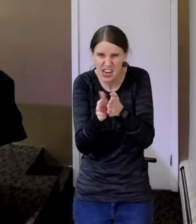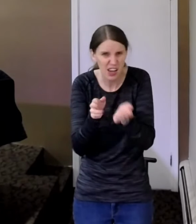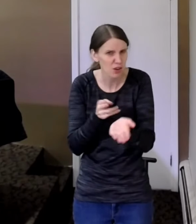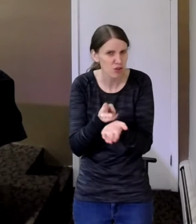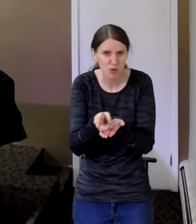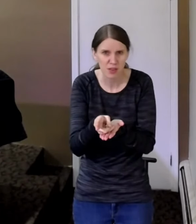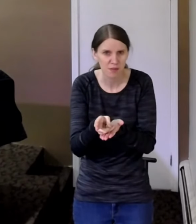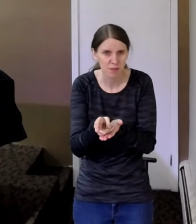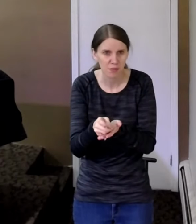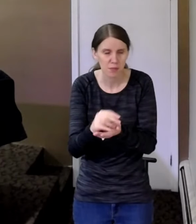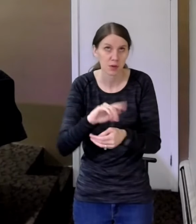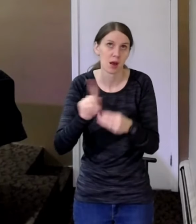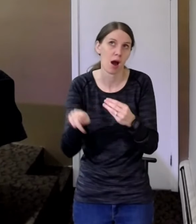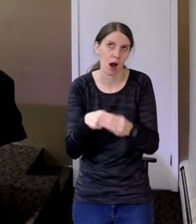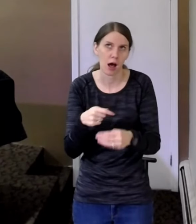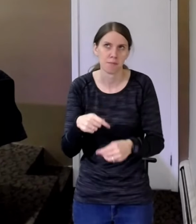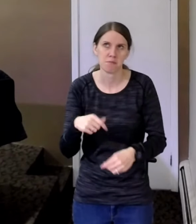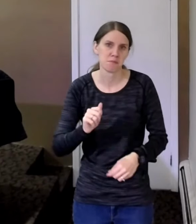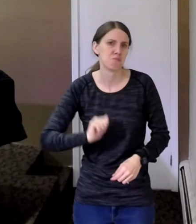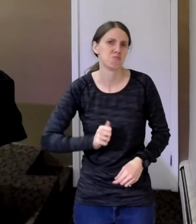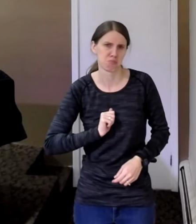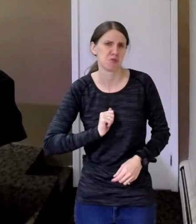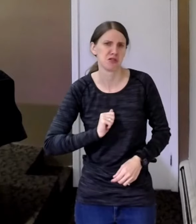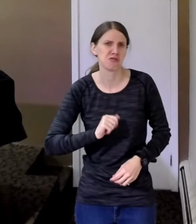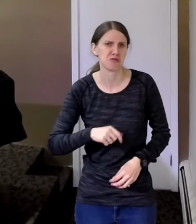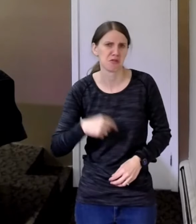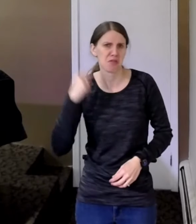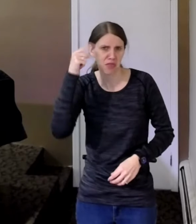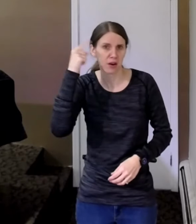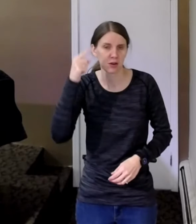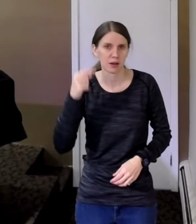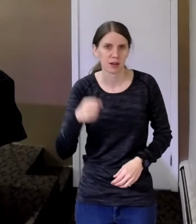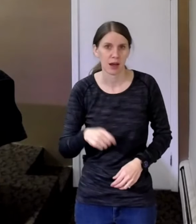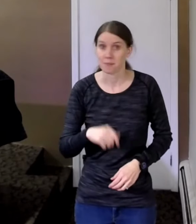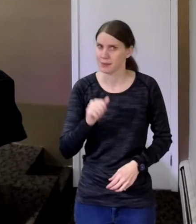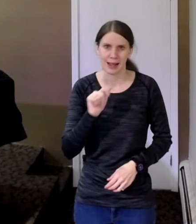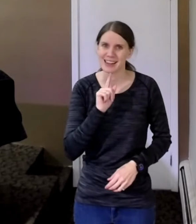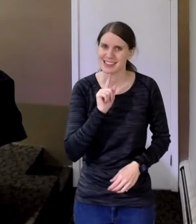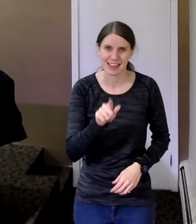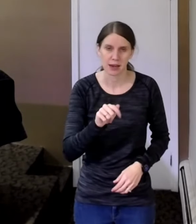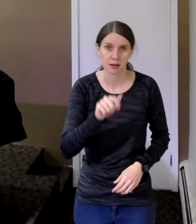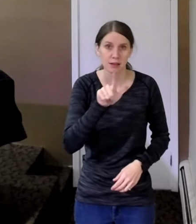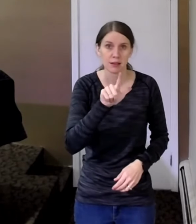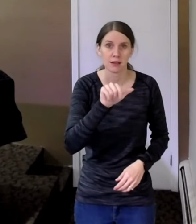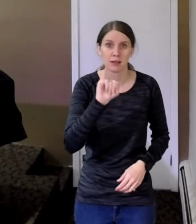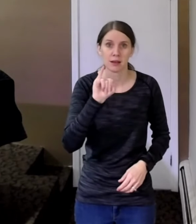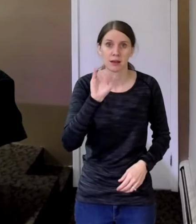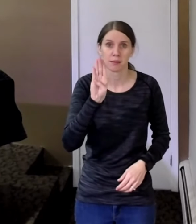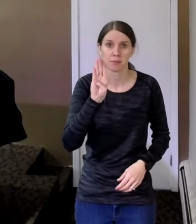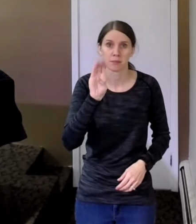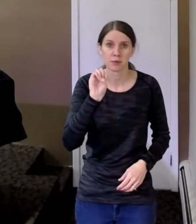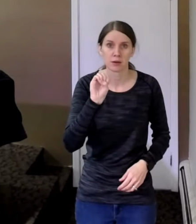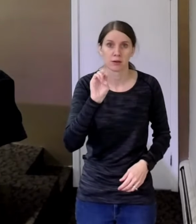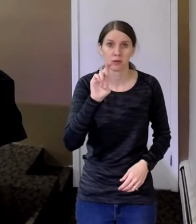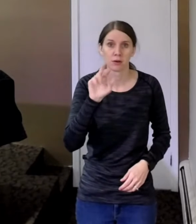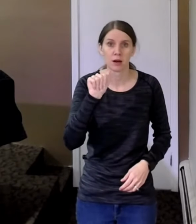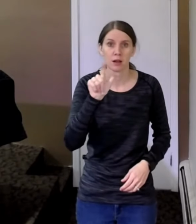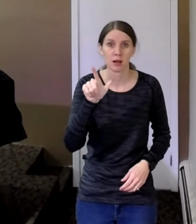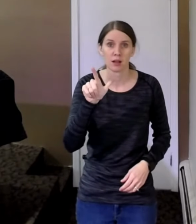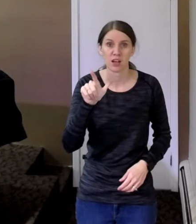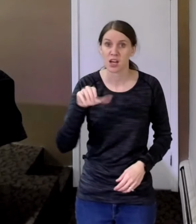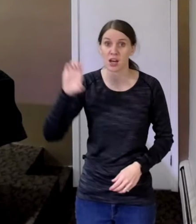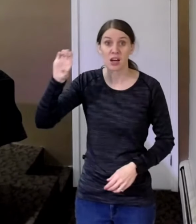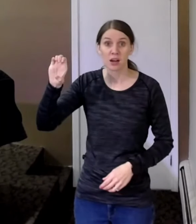all opinion. And I'm not saying liberal or conservative or anything. I'm all of